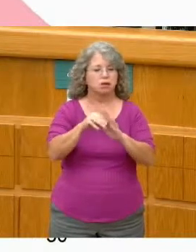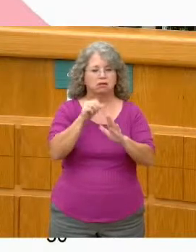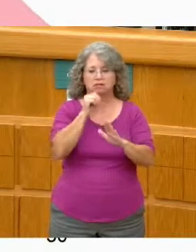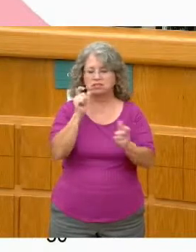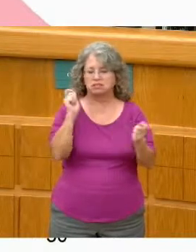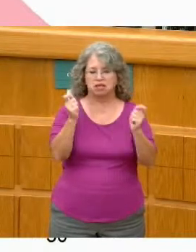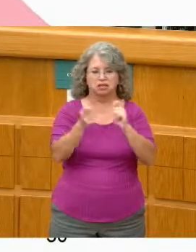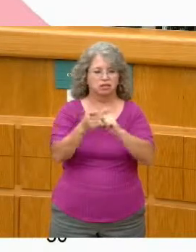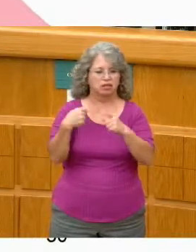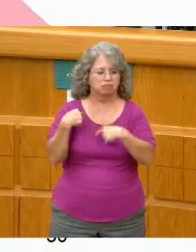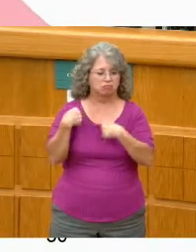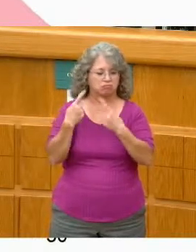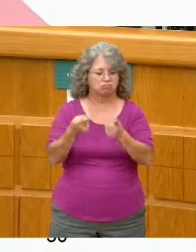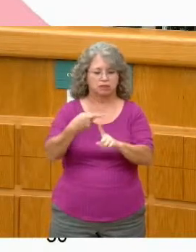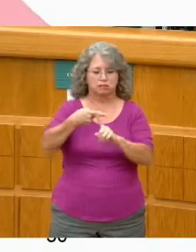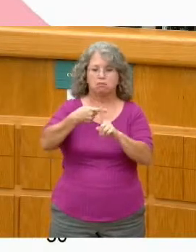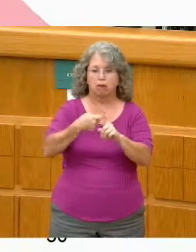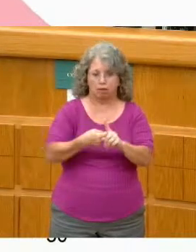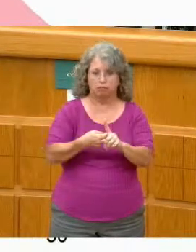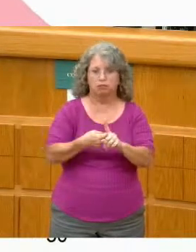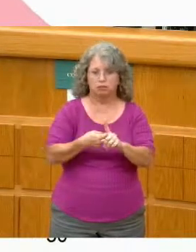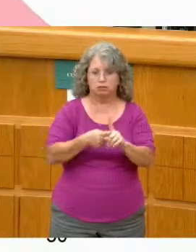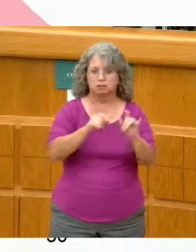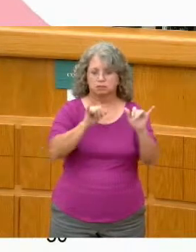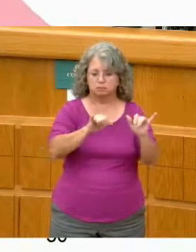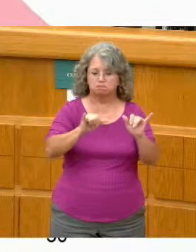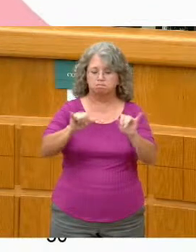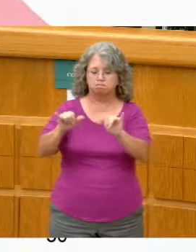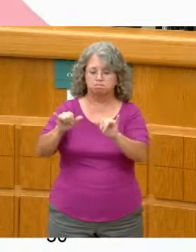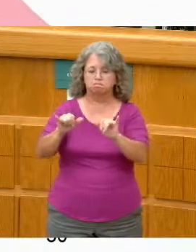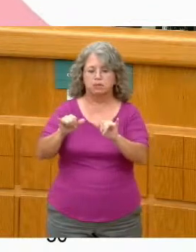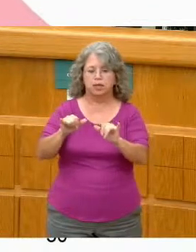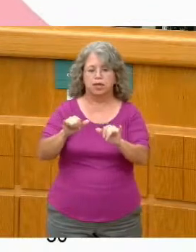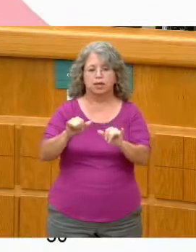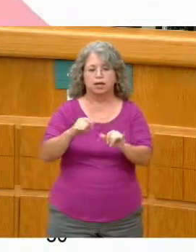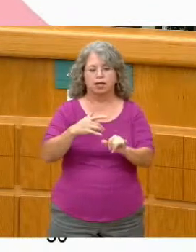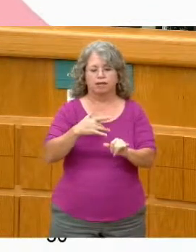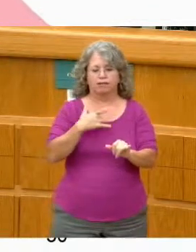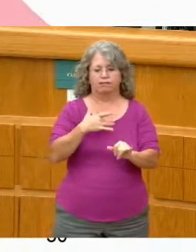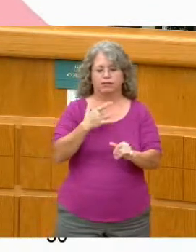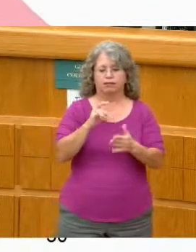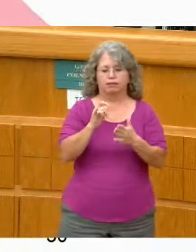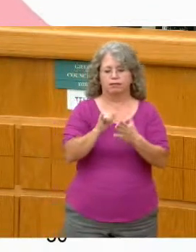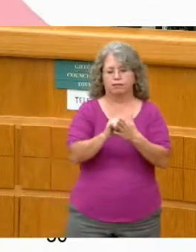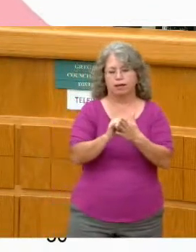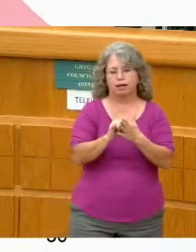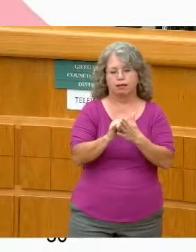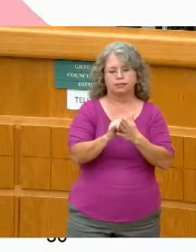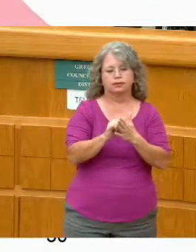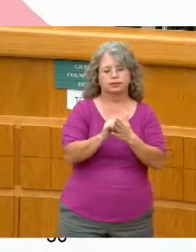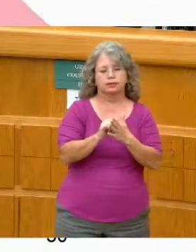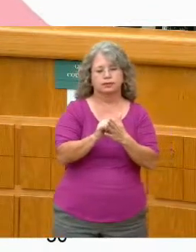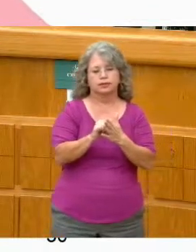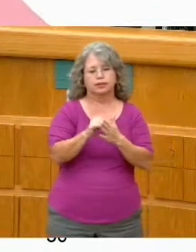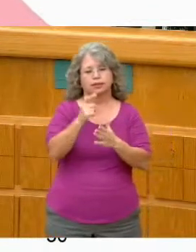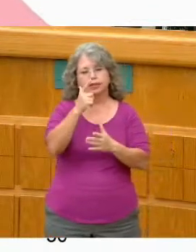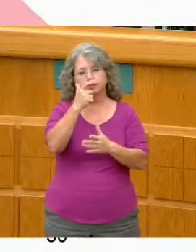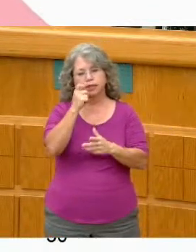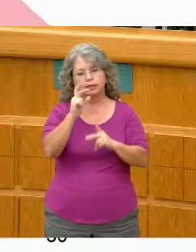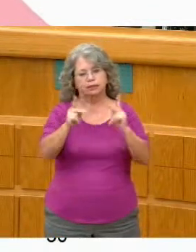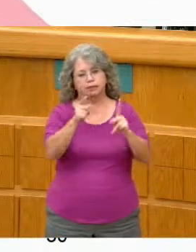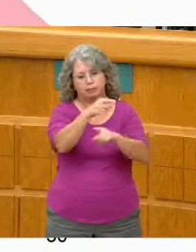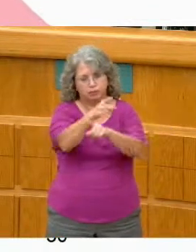parameterization of it hasn't changed for well over a month, and I attribute that primarily due